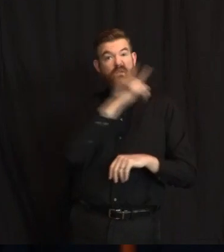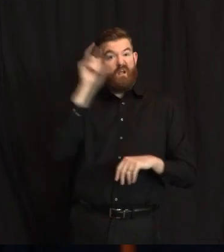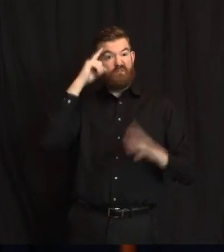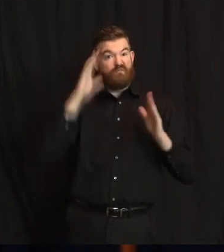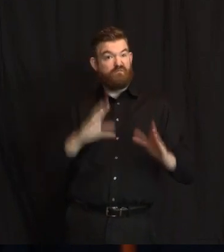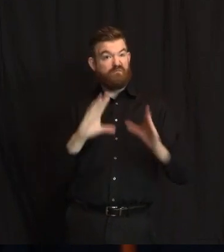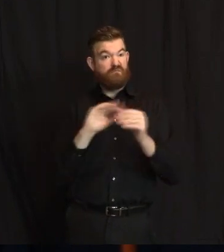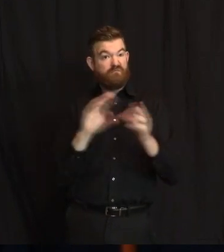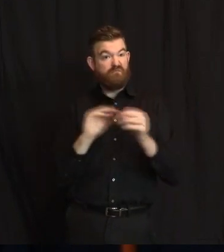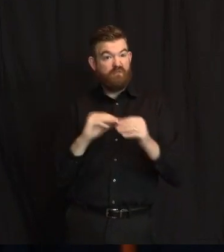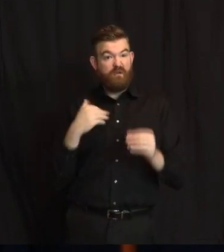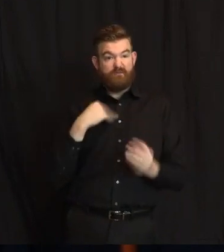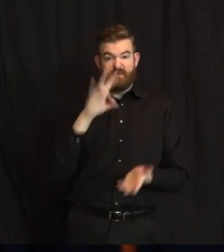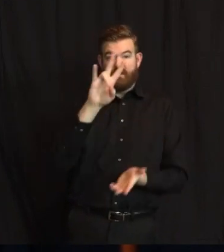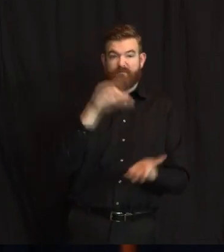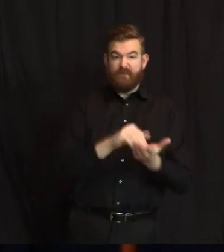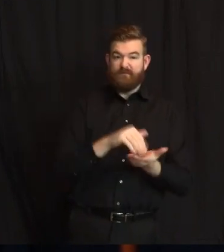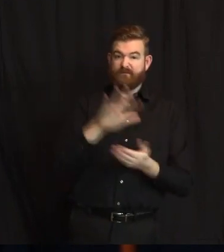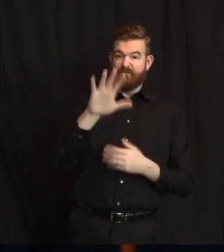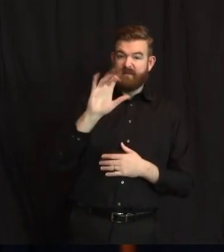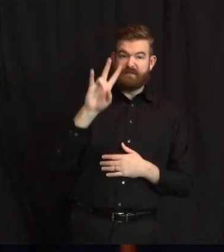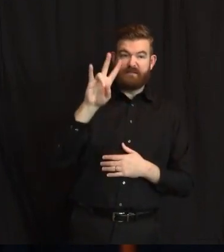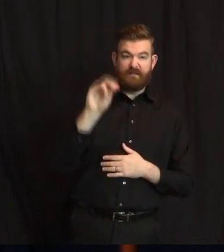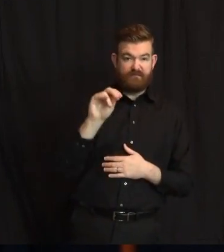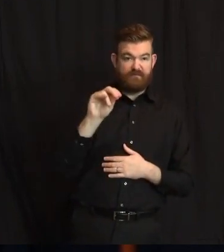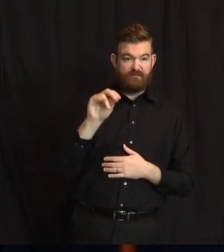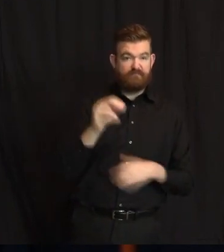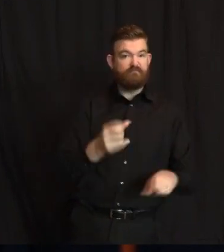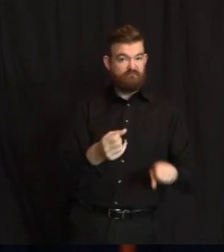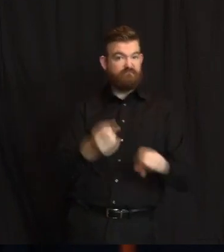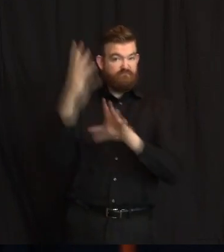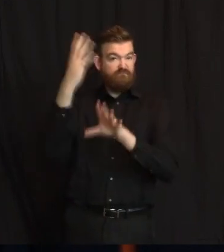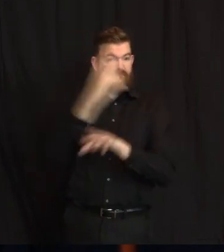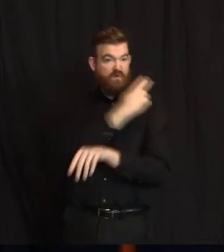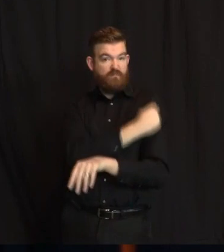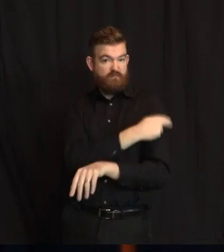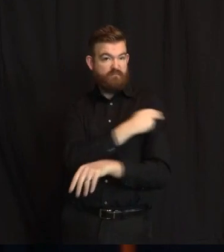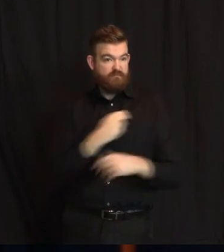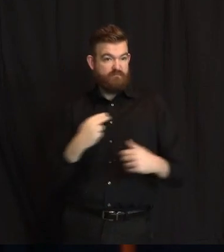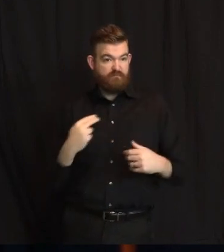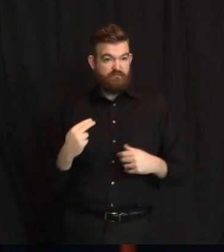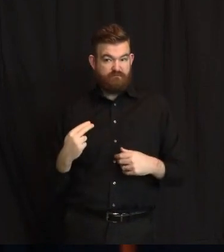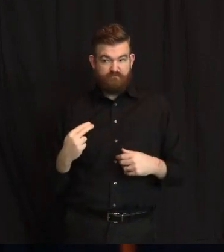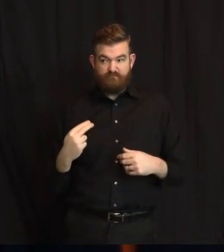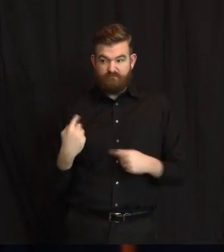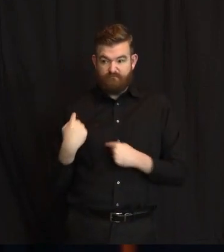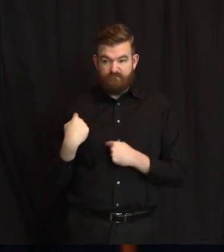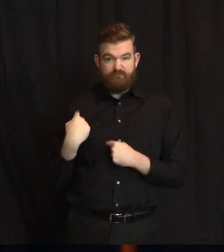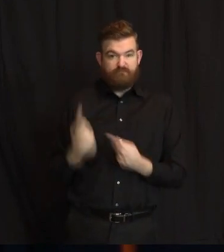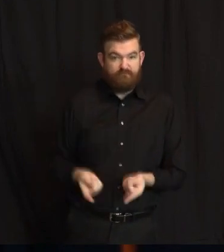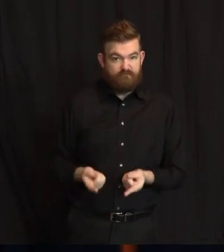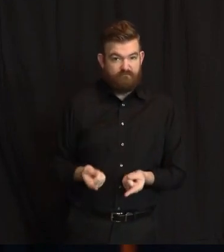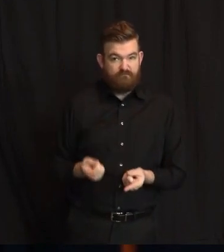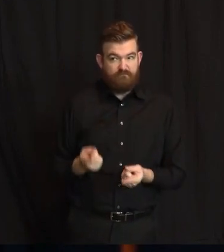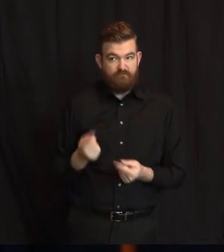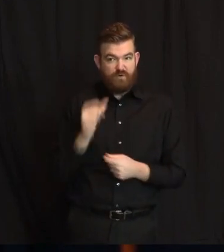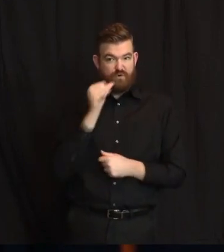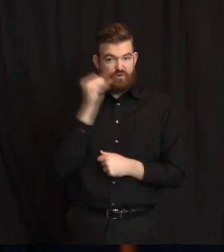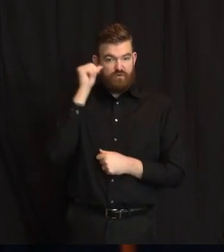7,570 hospitalizations, which include the COVID-19 positive individuals and persons under